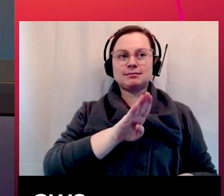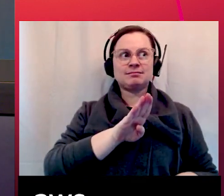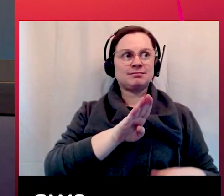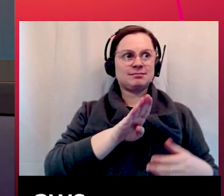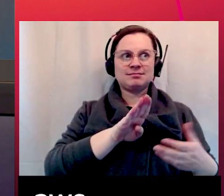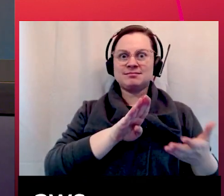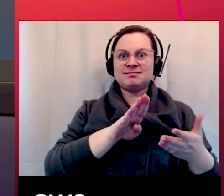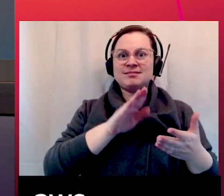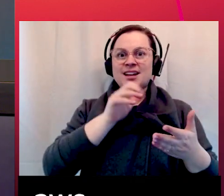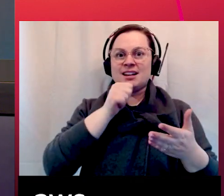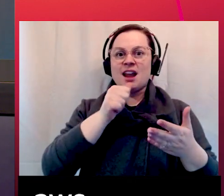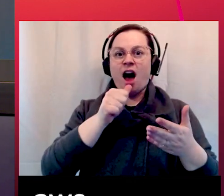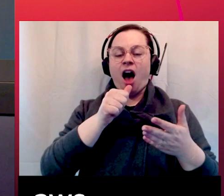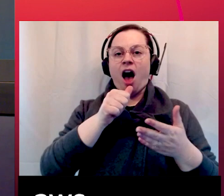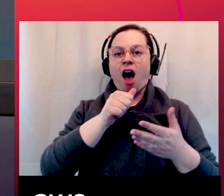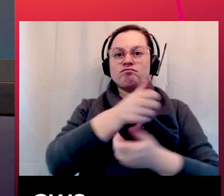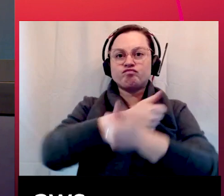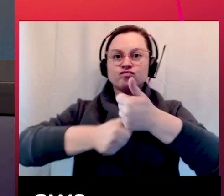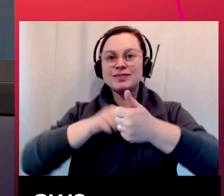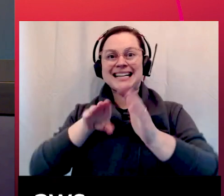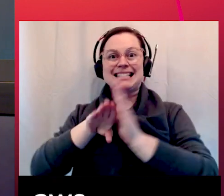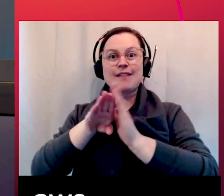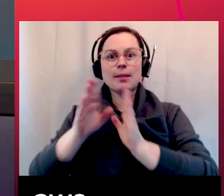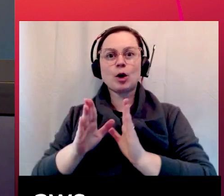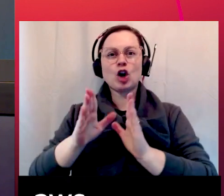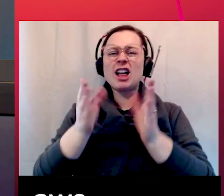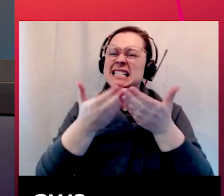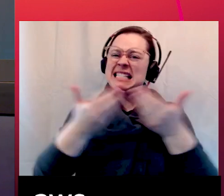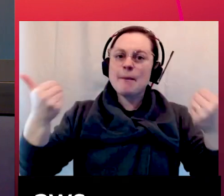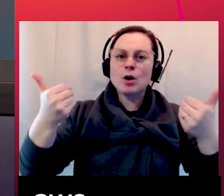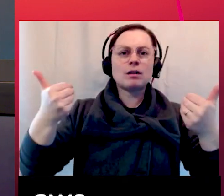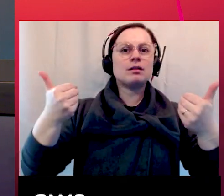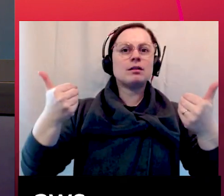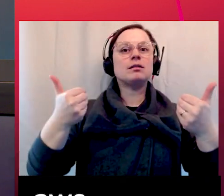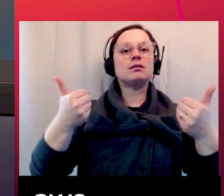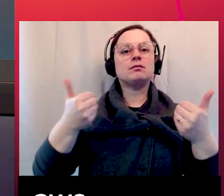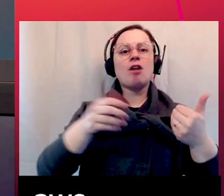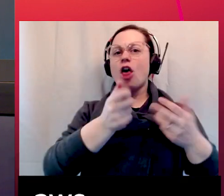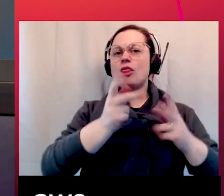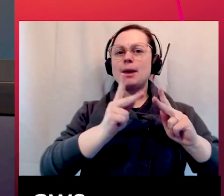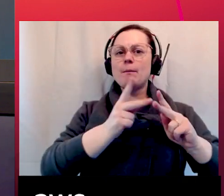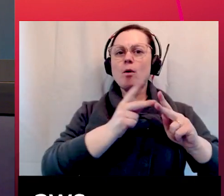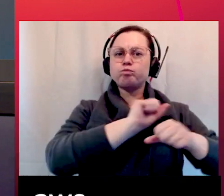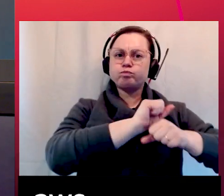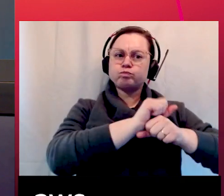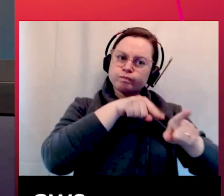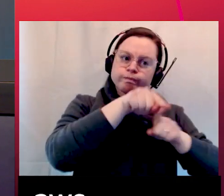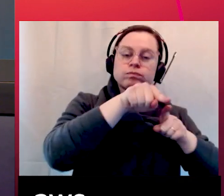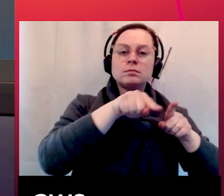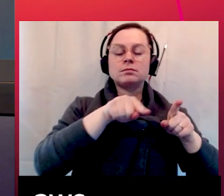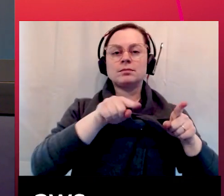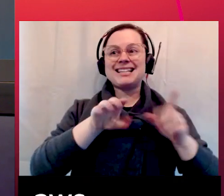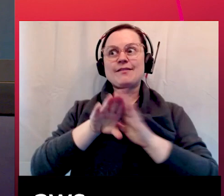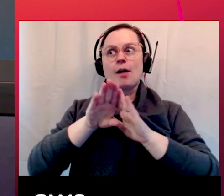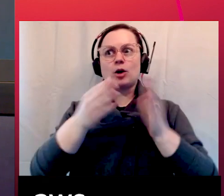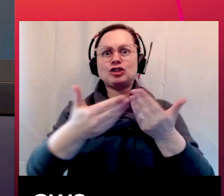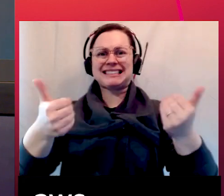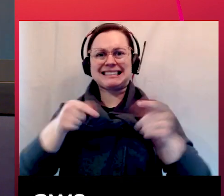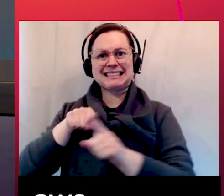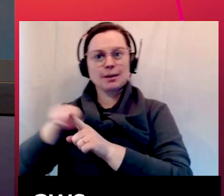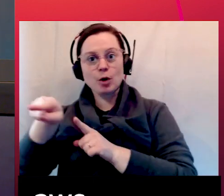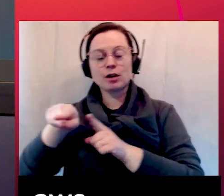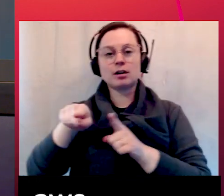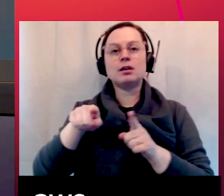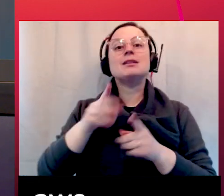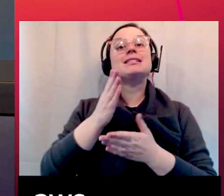realm, right? That was a completely different tier, staffed by, and it still is in some companies, some workloads, staffed